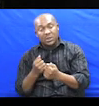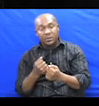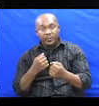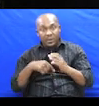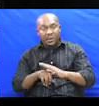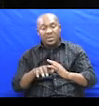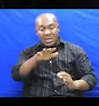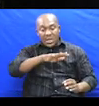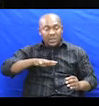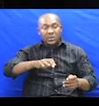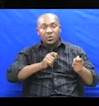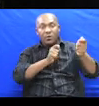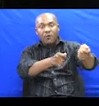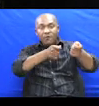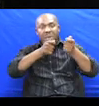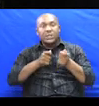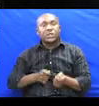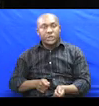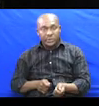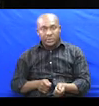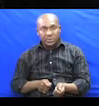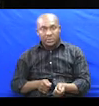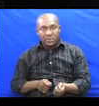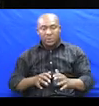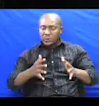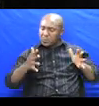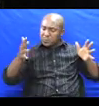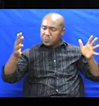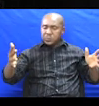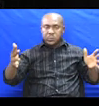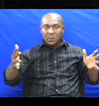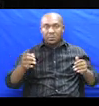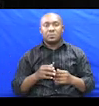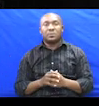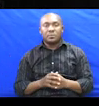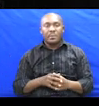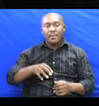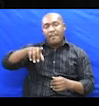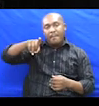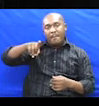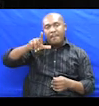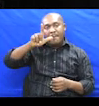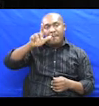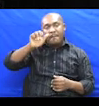mining centers, colonial plantations, as well as settler farms.